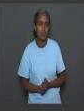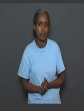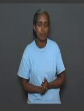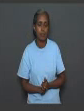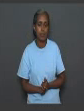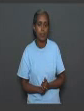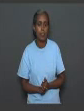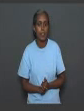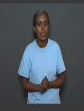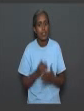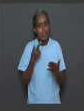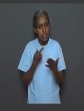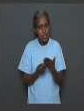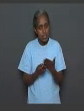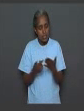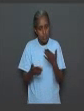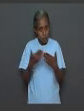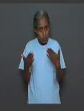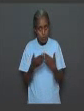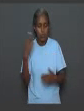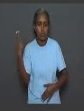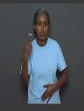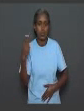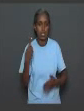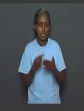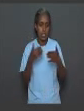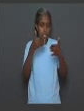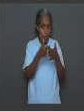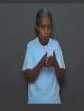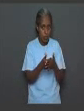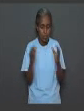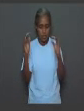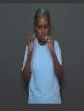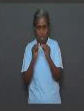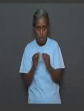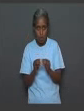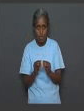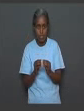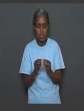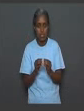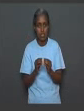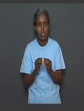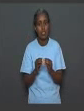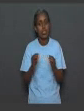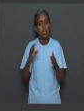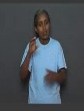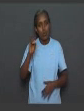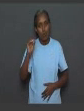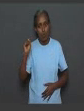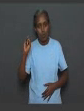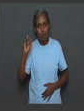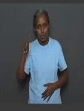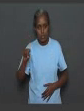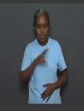So it is fair to use this approach when calculating coin flips and die